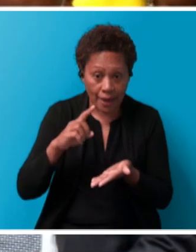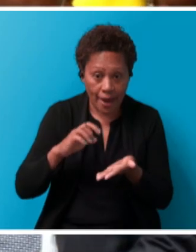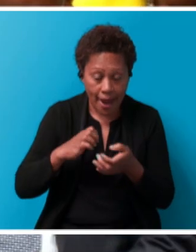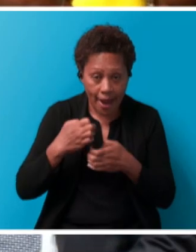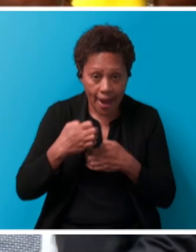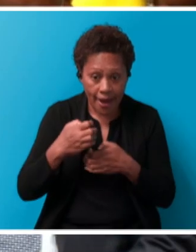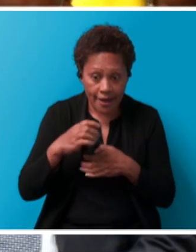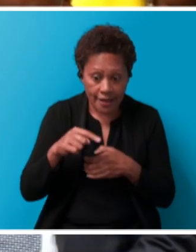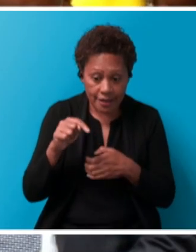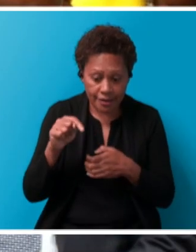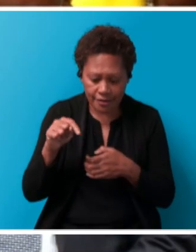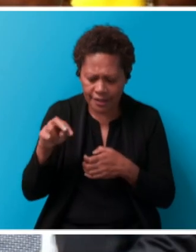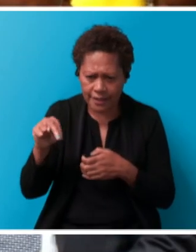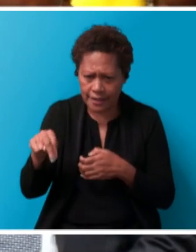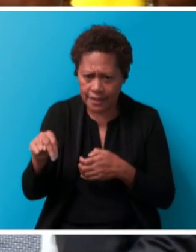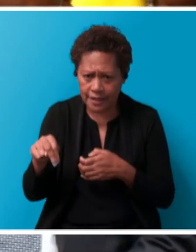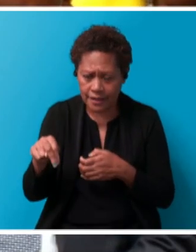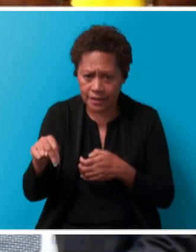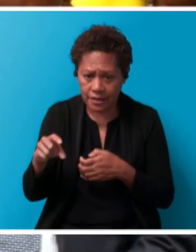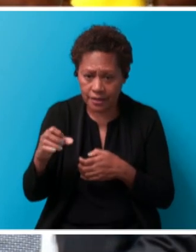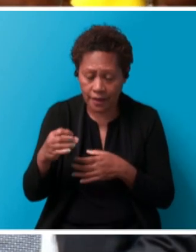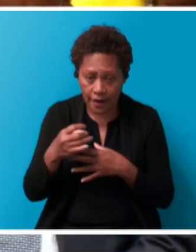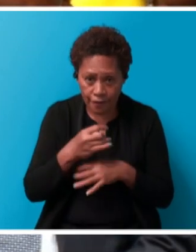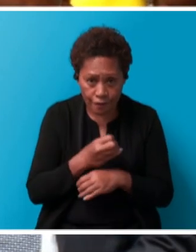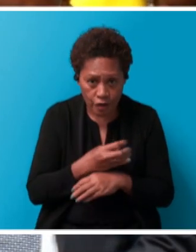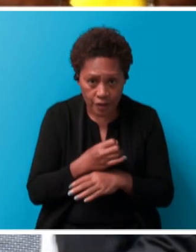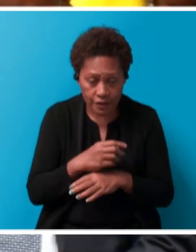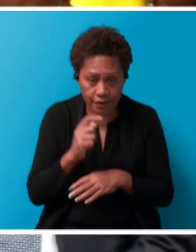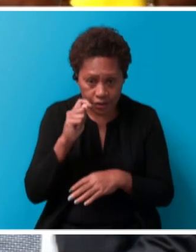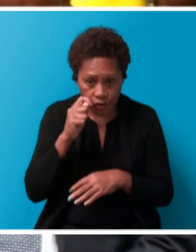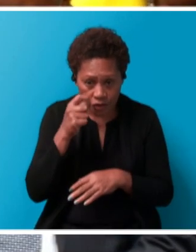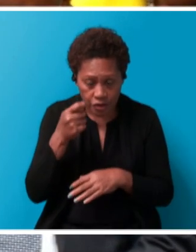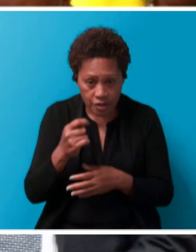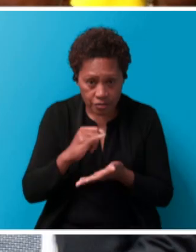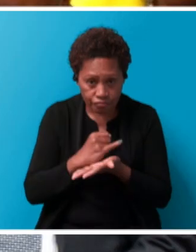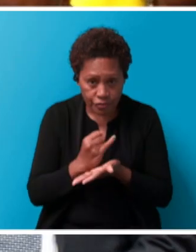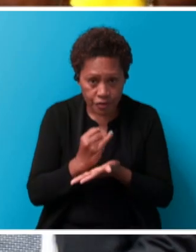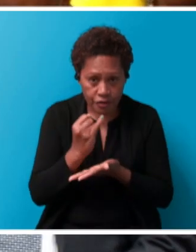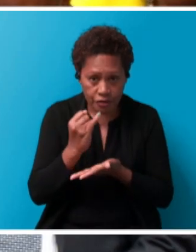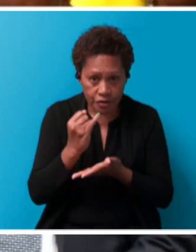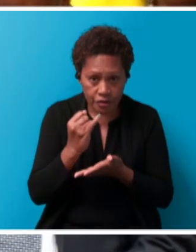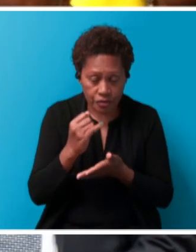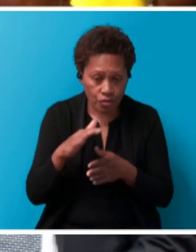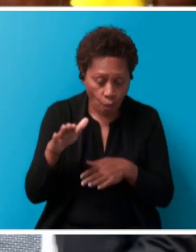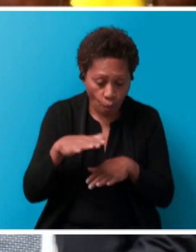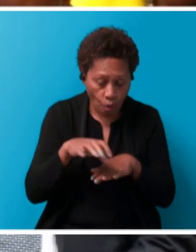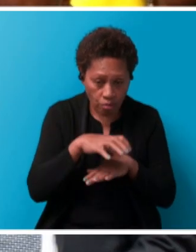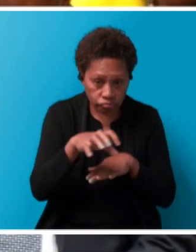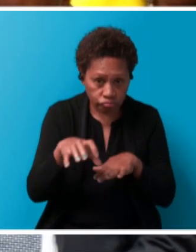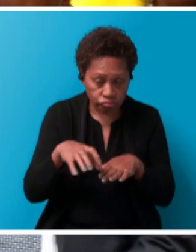for electricity in Fiji is strongly influenced by developments in the tourism industry, commercial sector, domestic sector, and